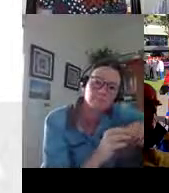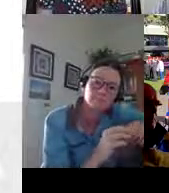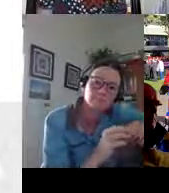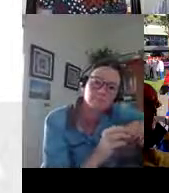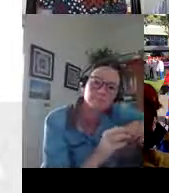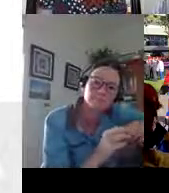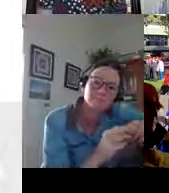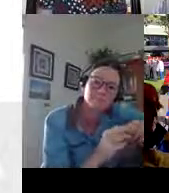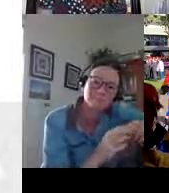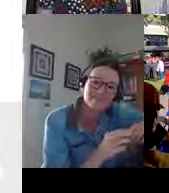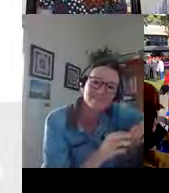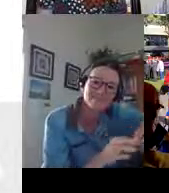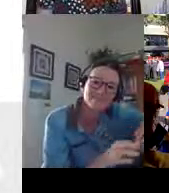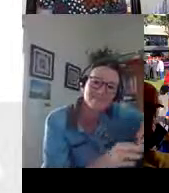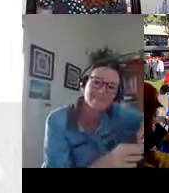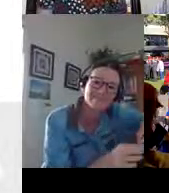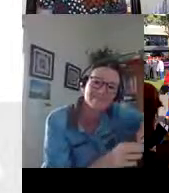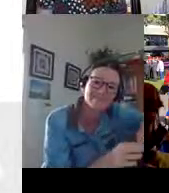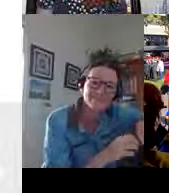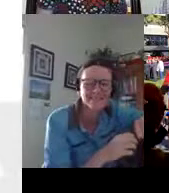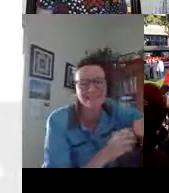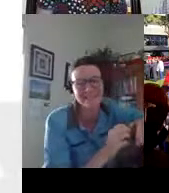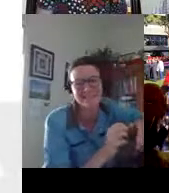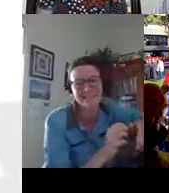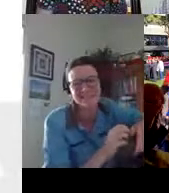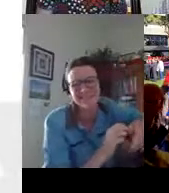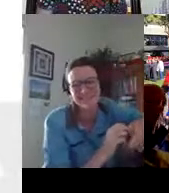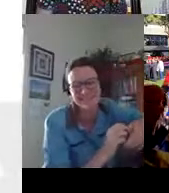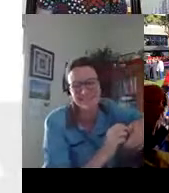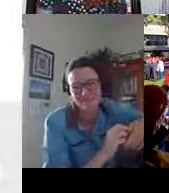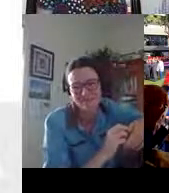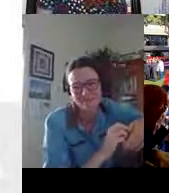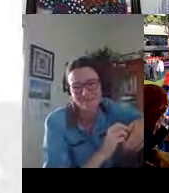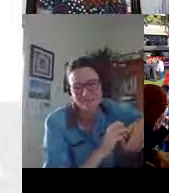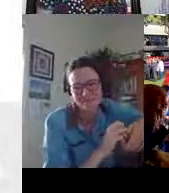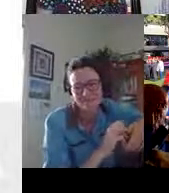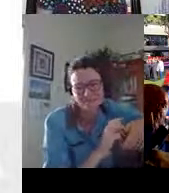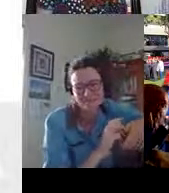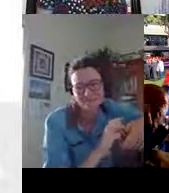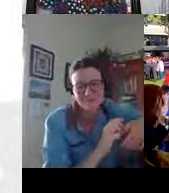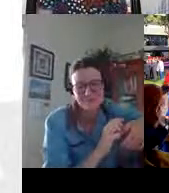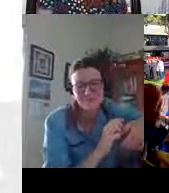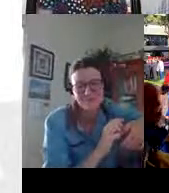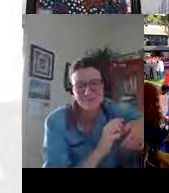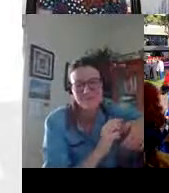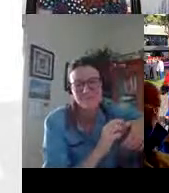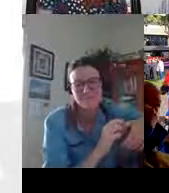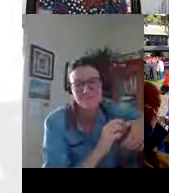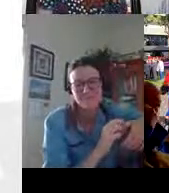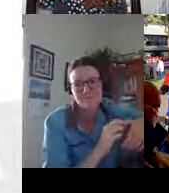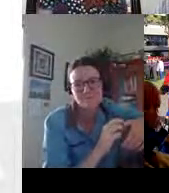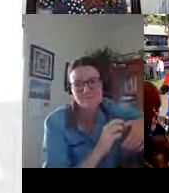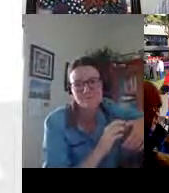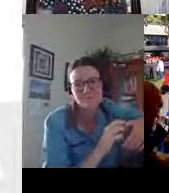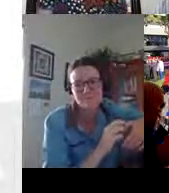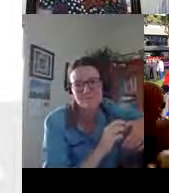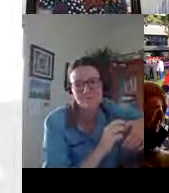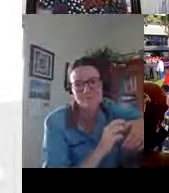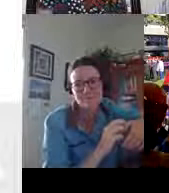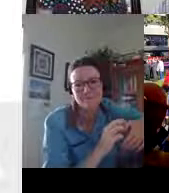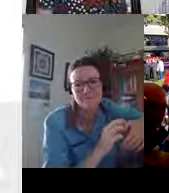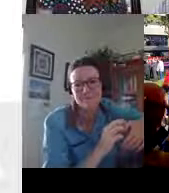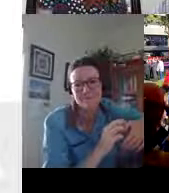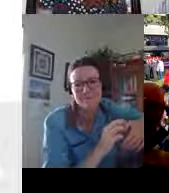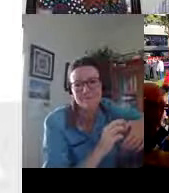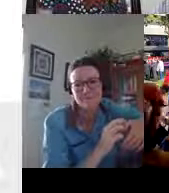seconds to wrap up. And last slide, Maddie. Those questions, perfect. So agriculture can make a big difference. You can reduce